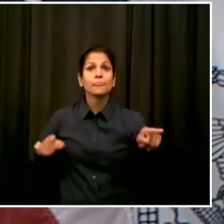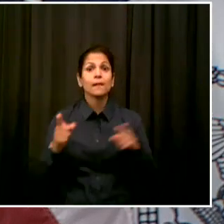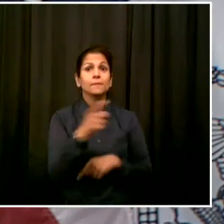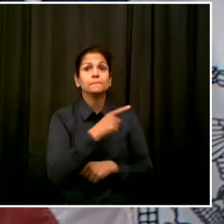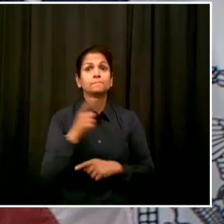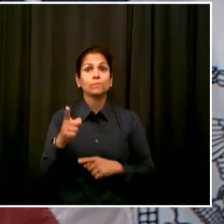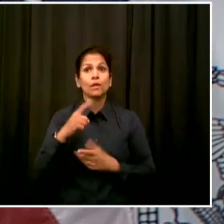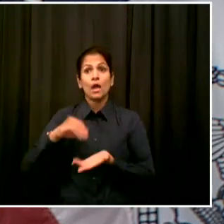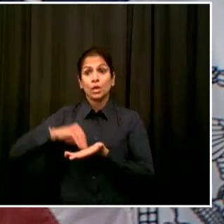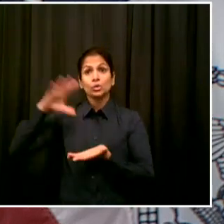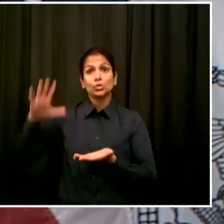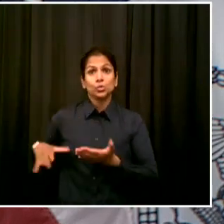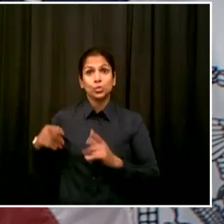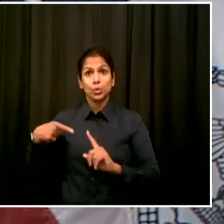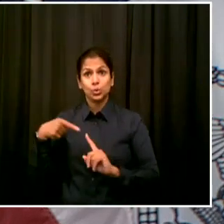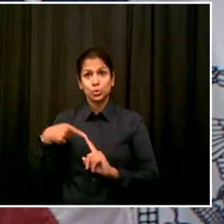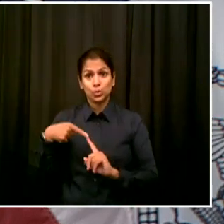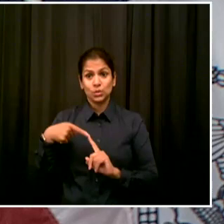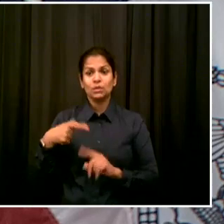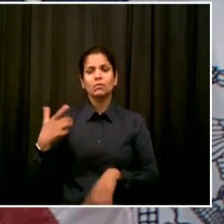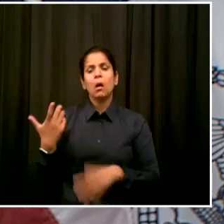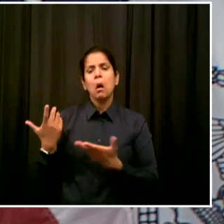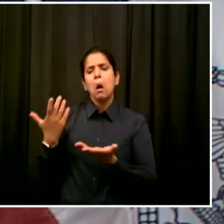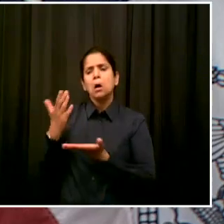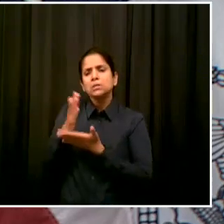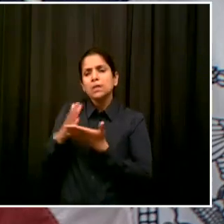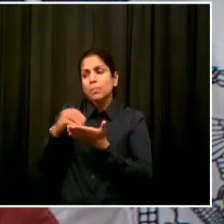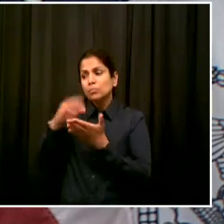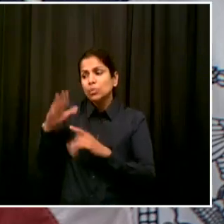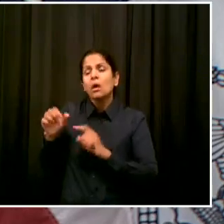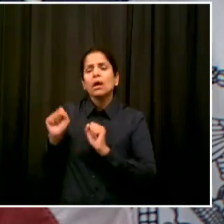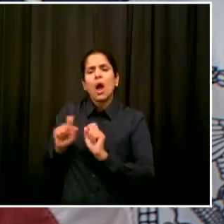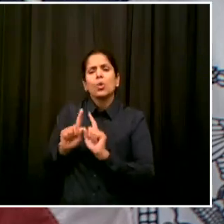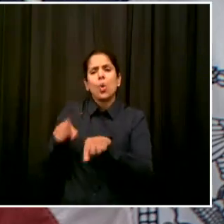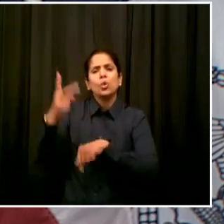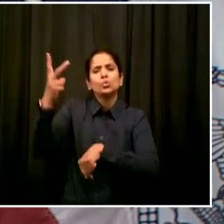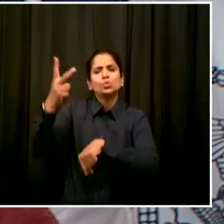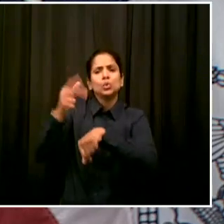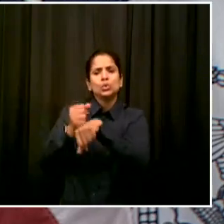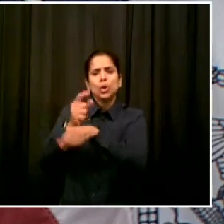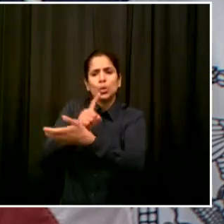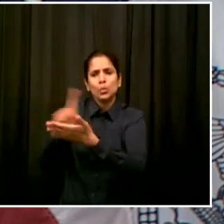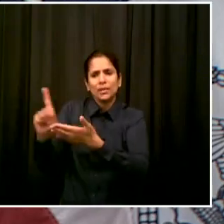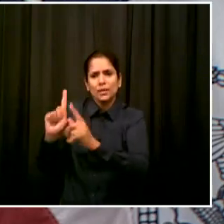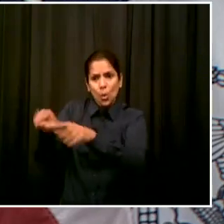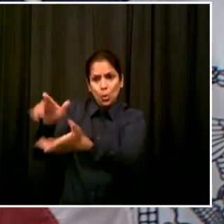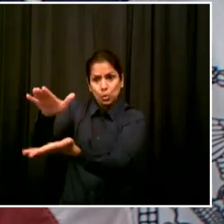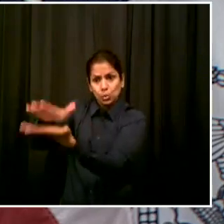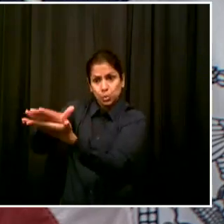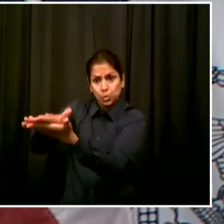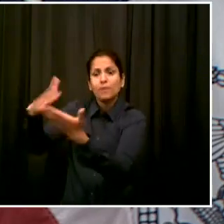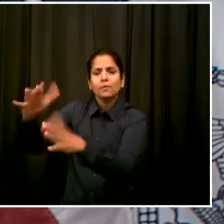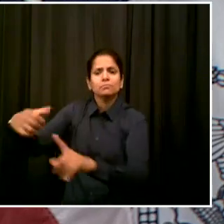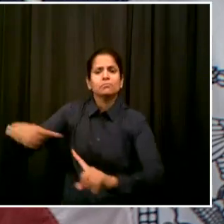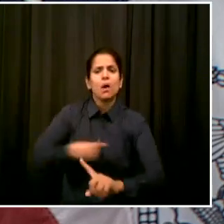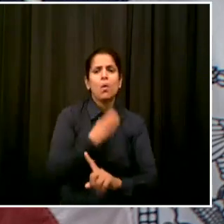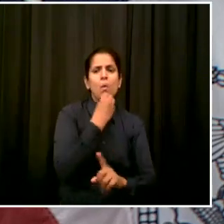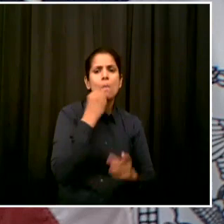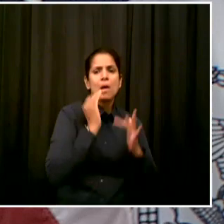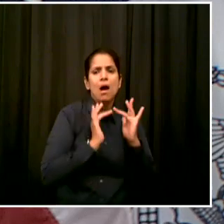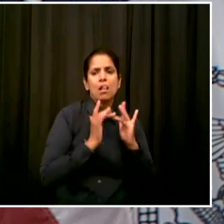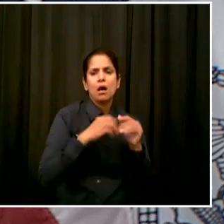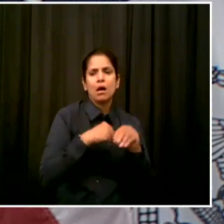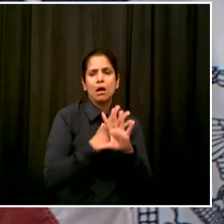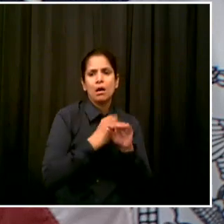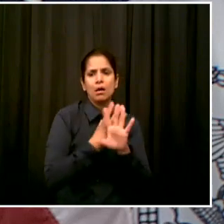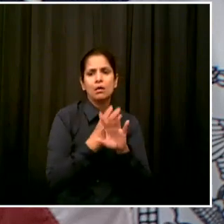doing the remote learning. There are some cases on either end of the spectrum, Rich. Some schools that are so overcrowded